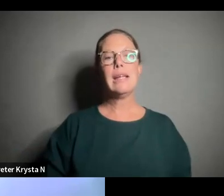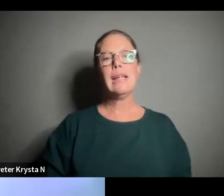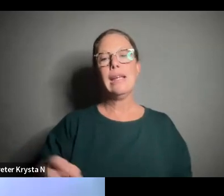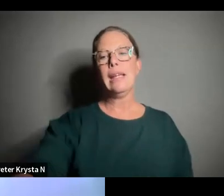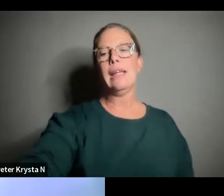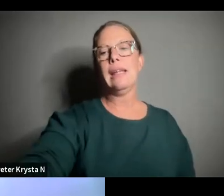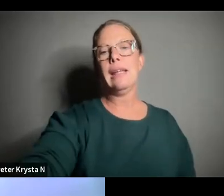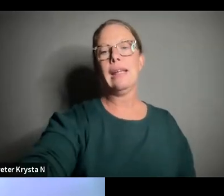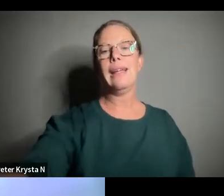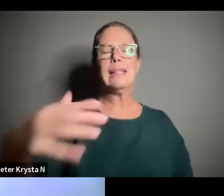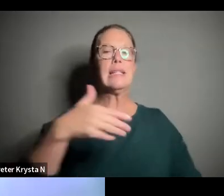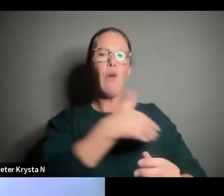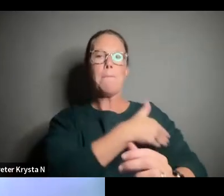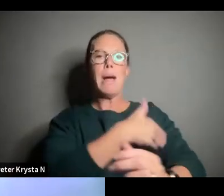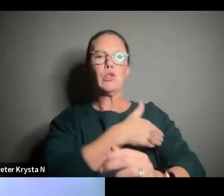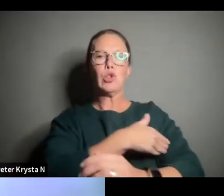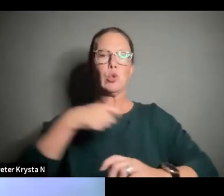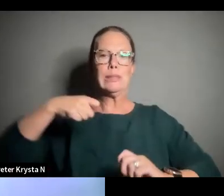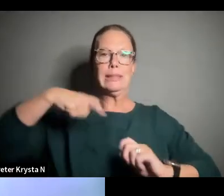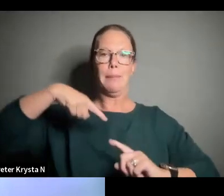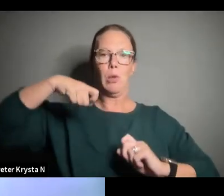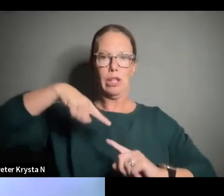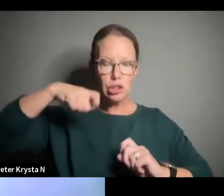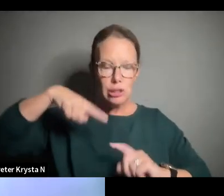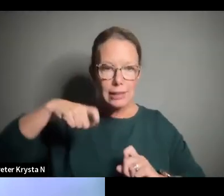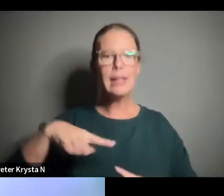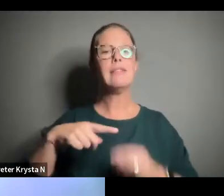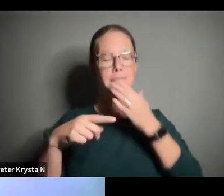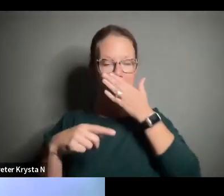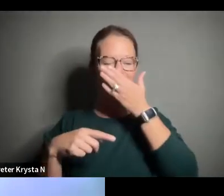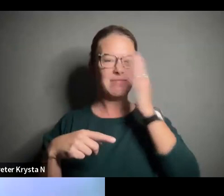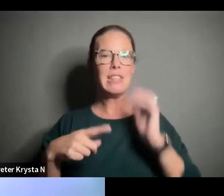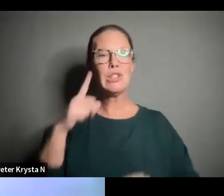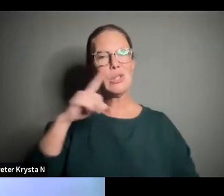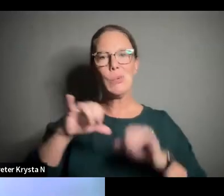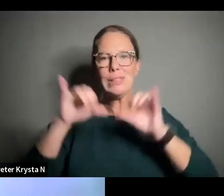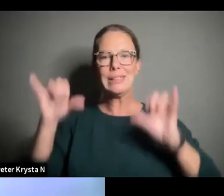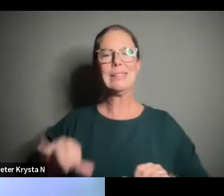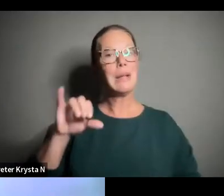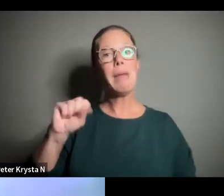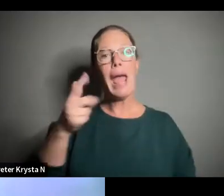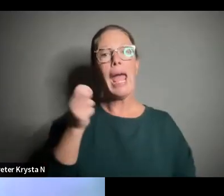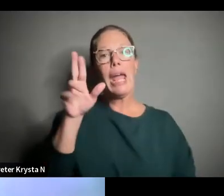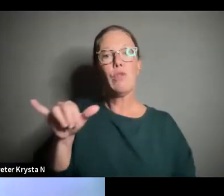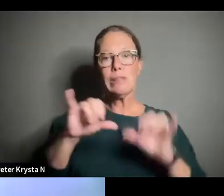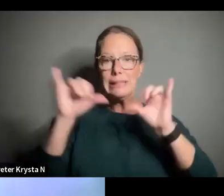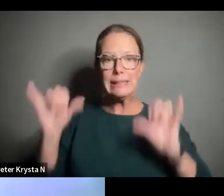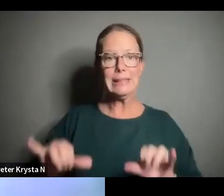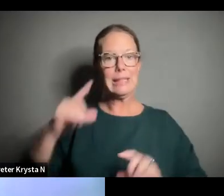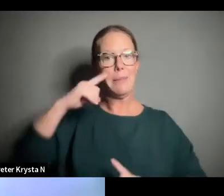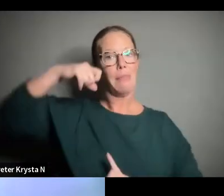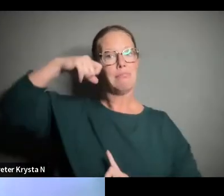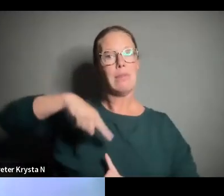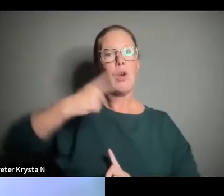going to muscle stimulation. So we identified, instead of a system that's been around, the Avery system that works well, you directly stimulate the phrenic